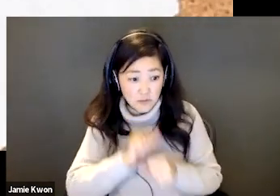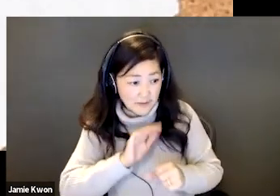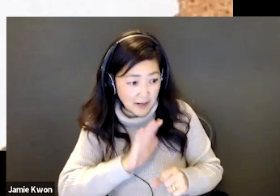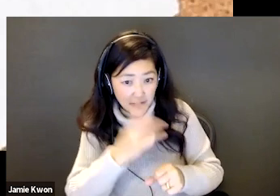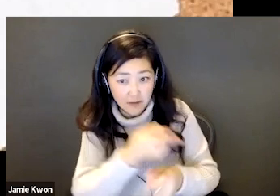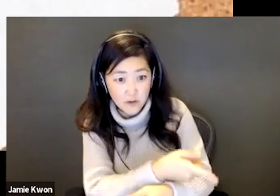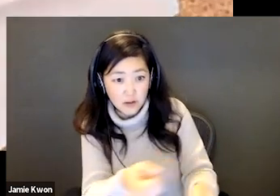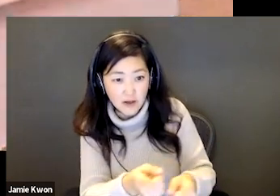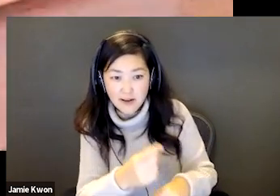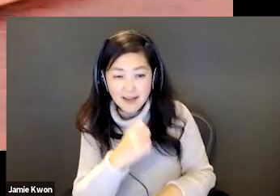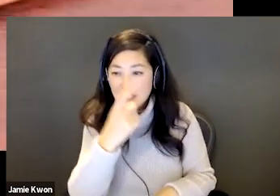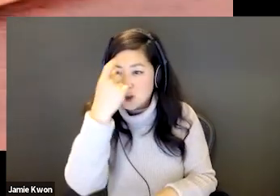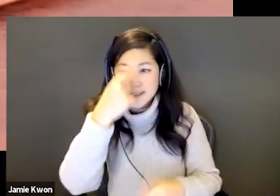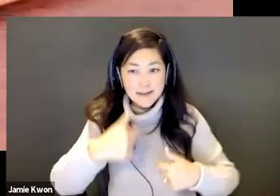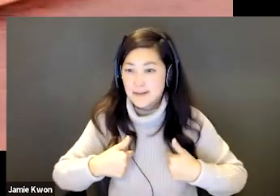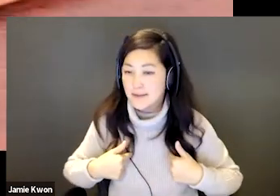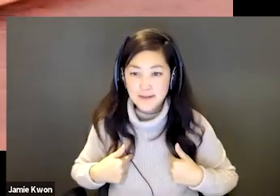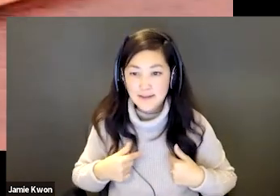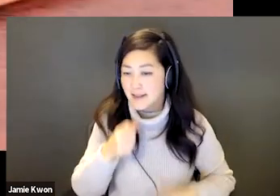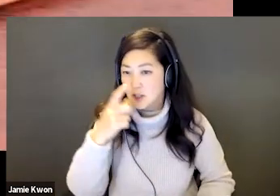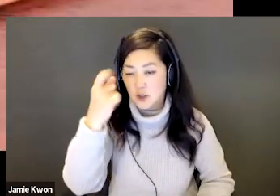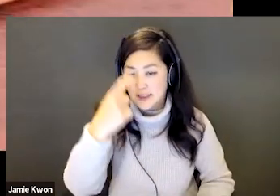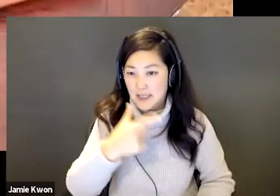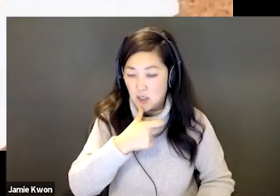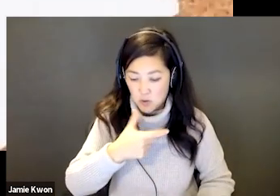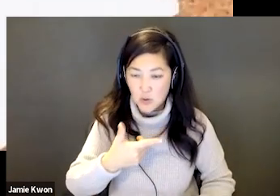They did not understand my job or me.